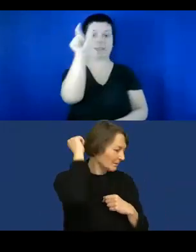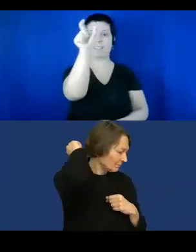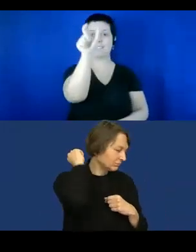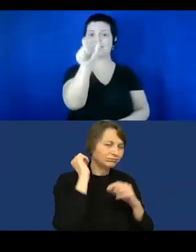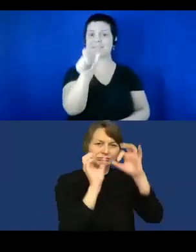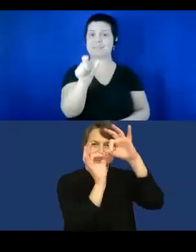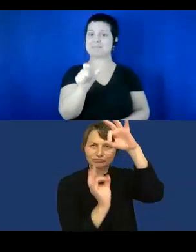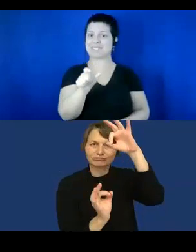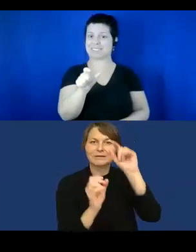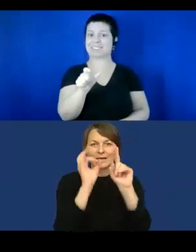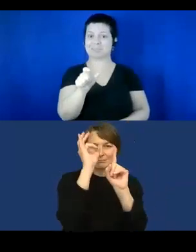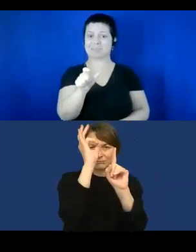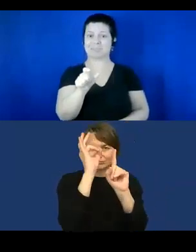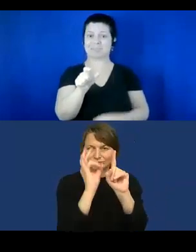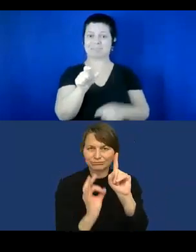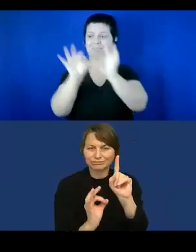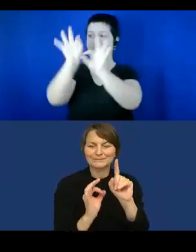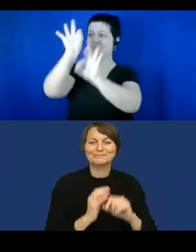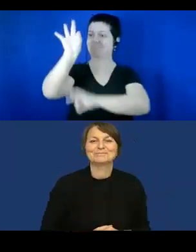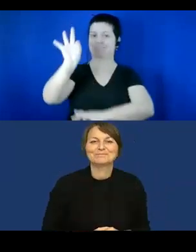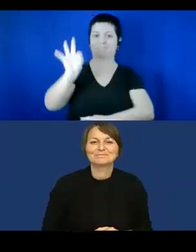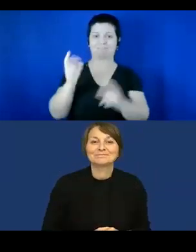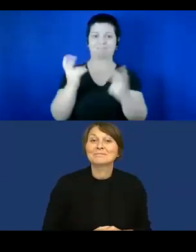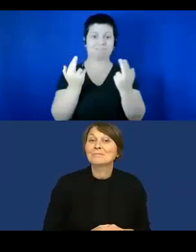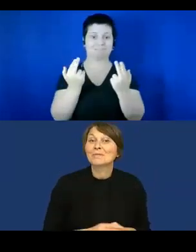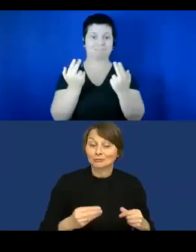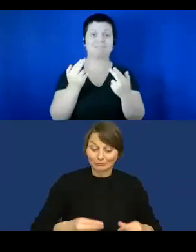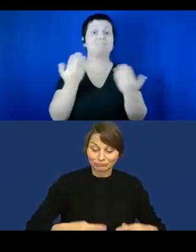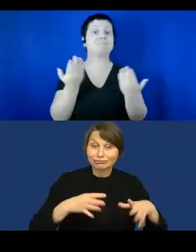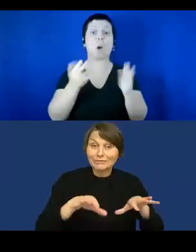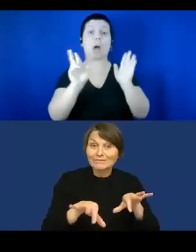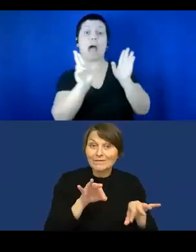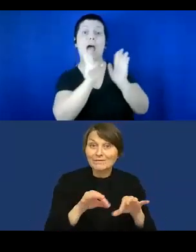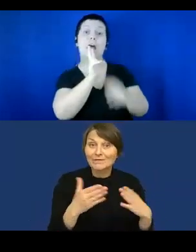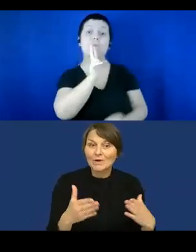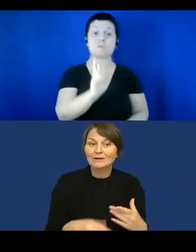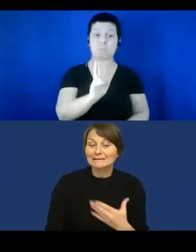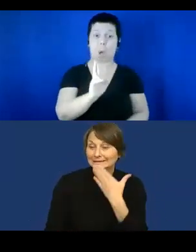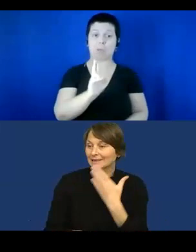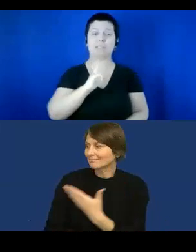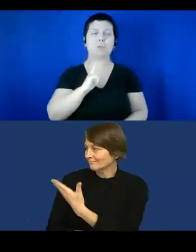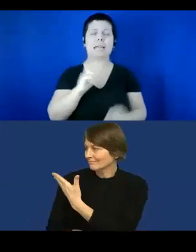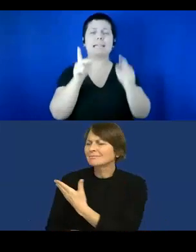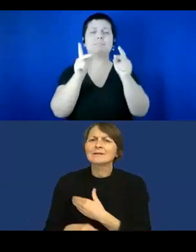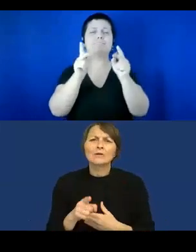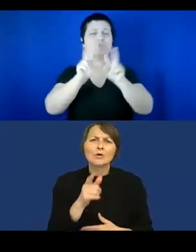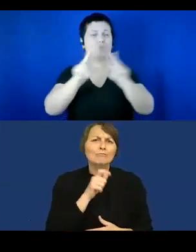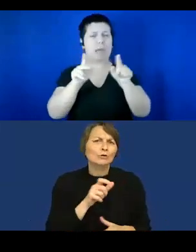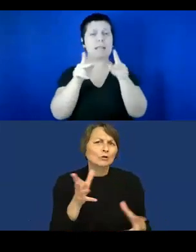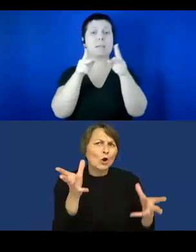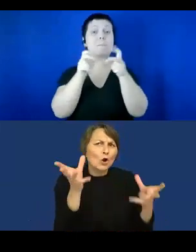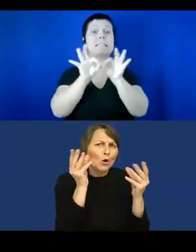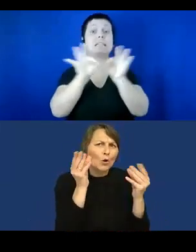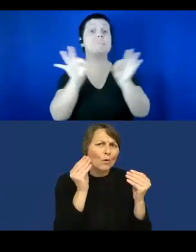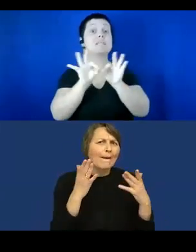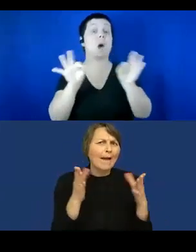Now, for the results, we find actually that there are quite a lot of differences in the perceived distance depending on how you present, how